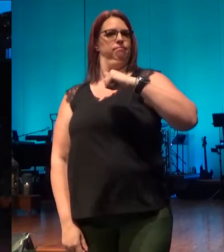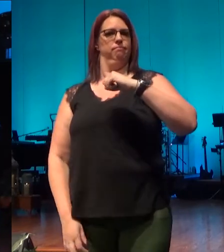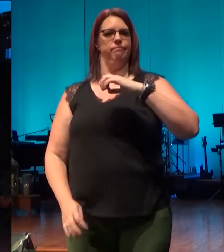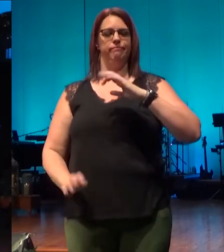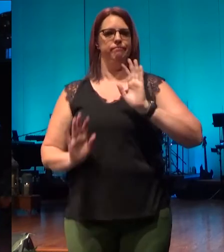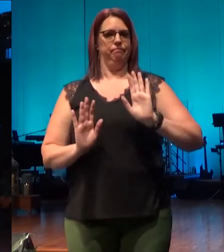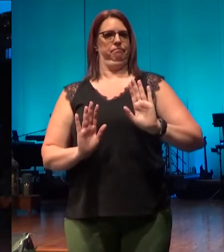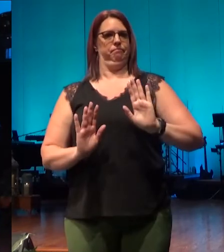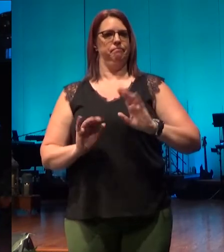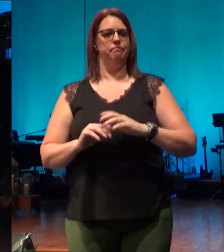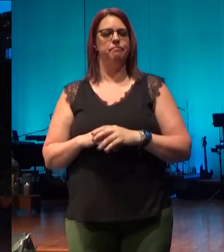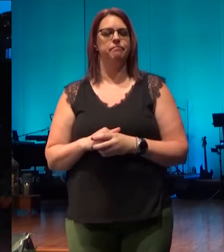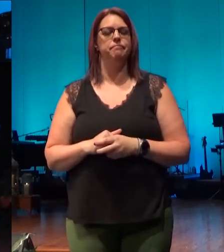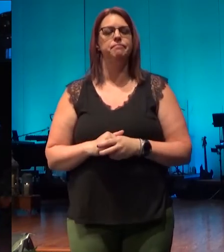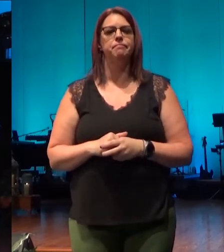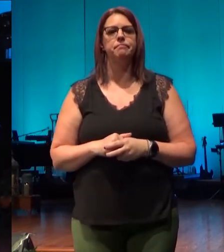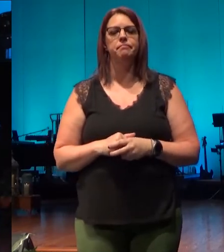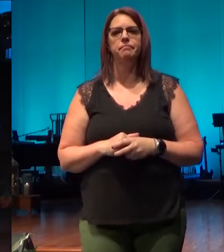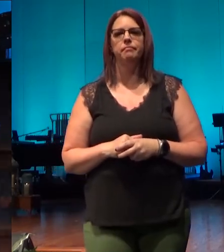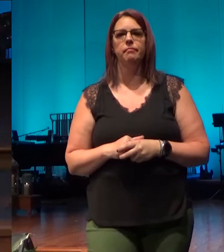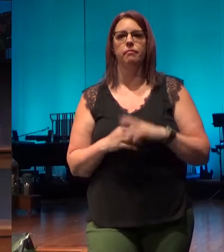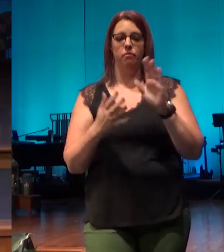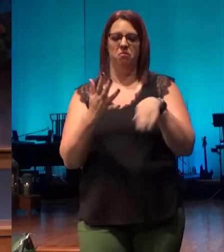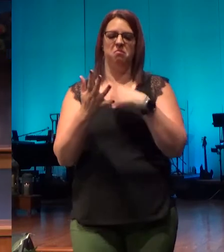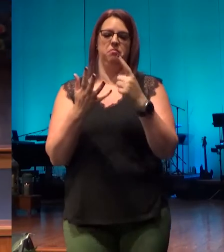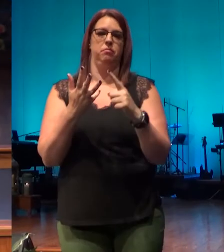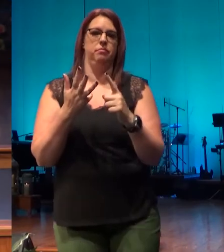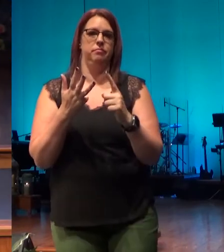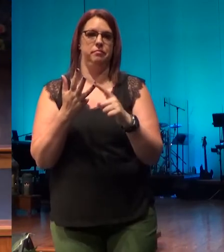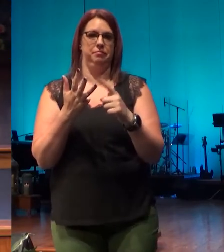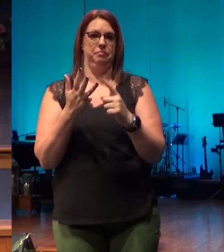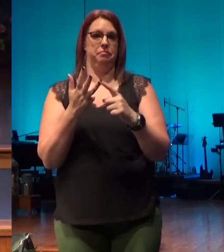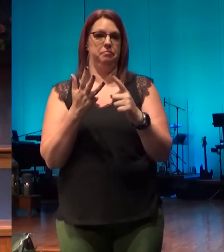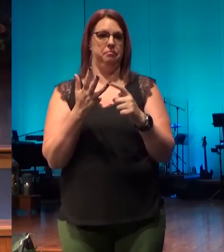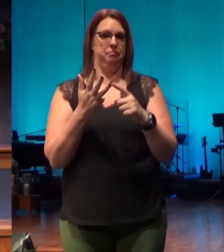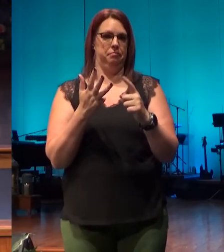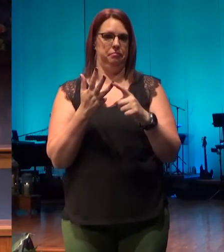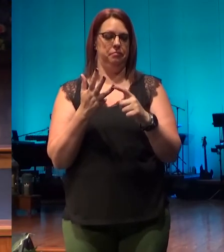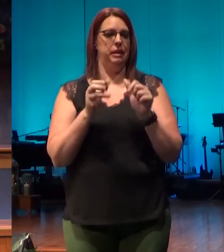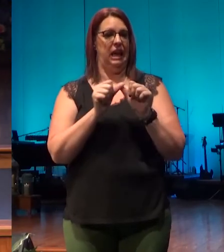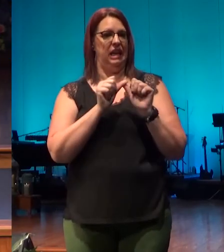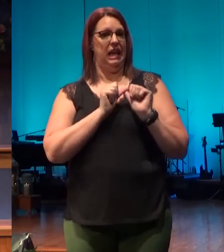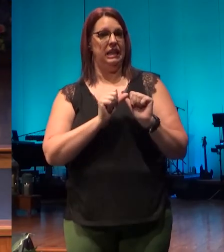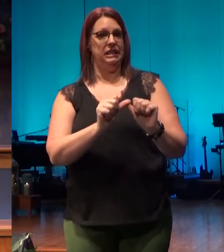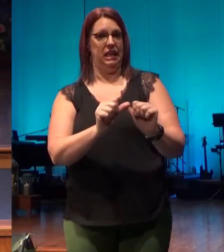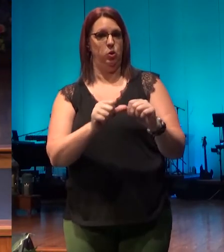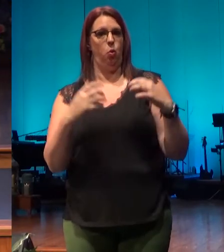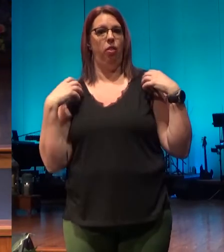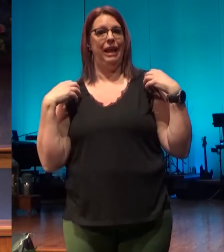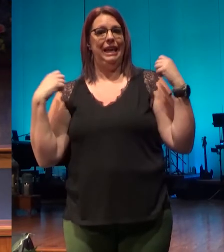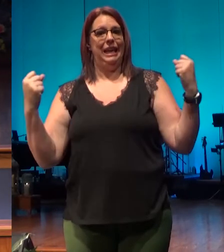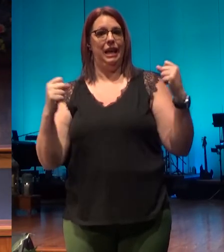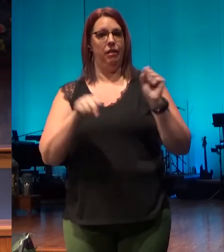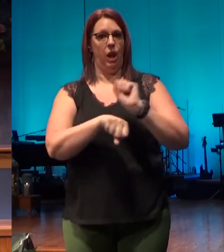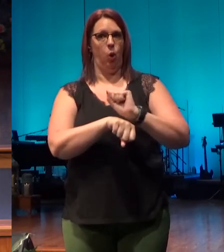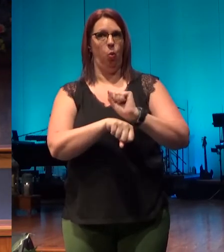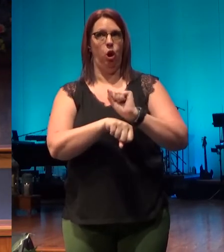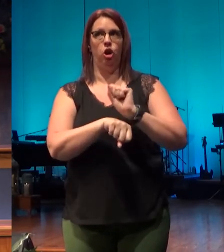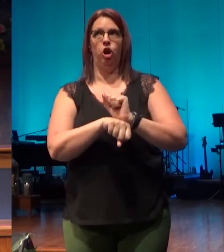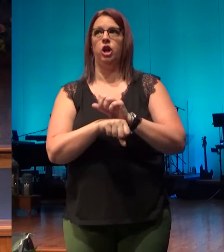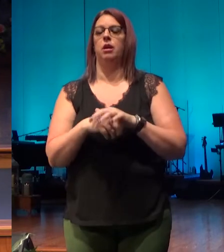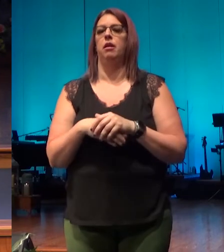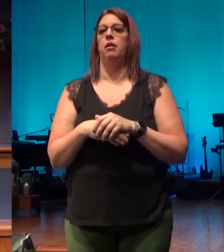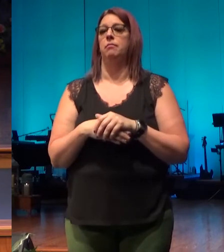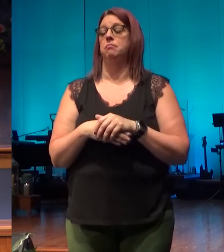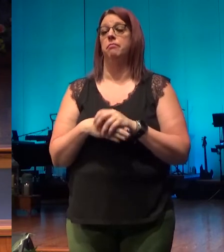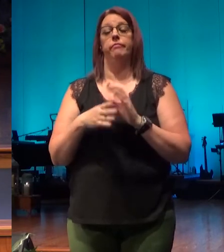away. The next one is continue our healing work. There's a lot of polarity